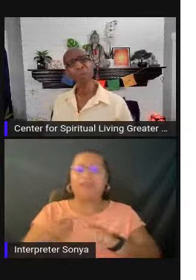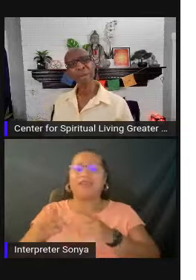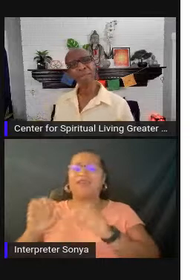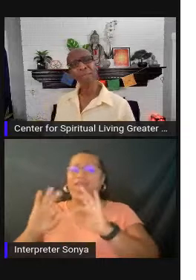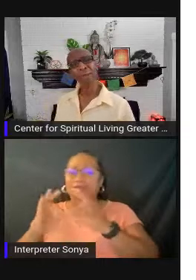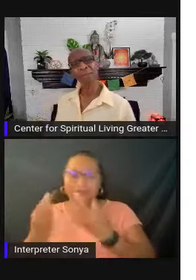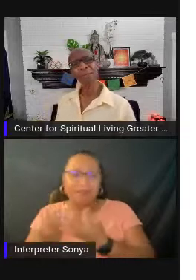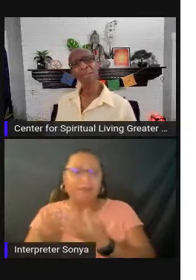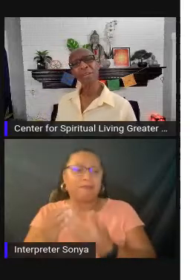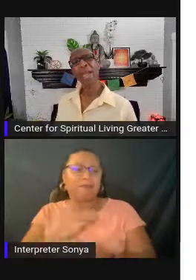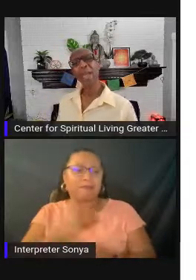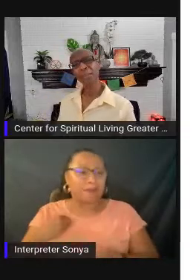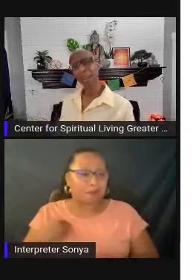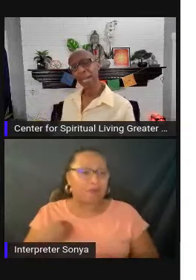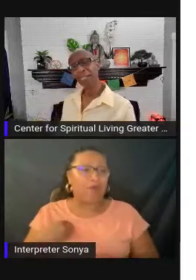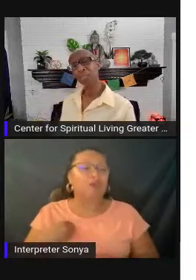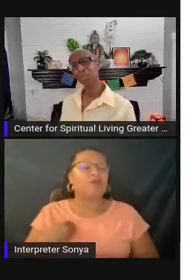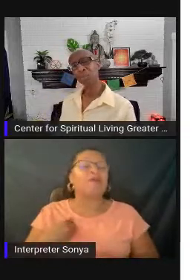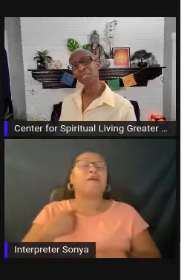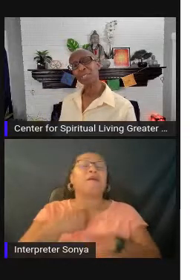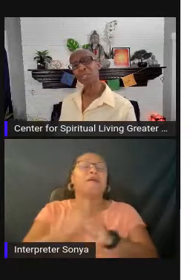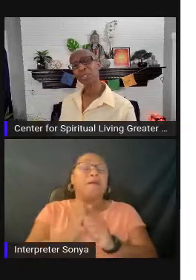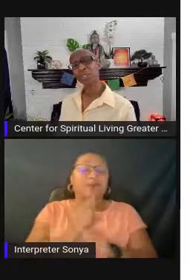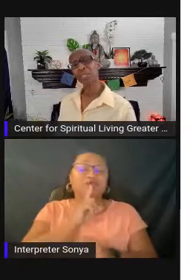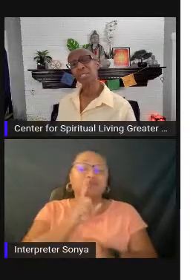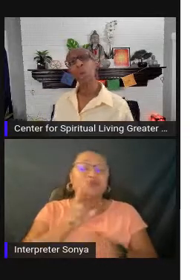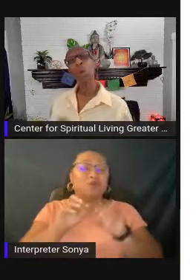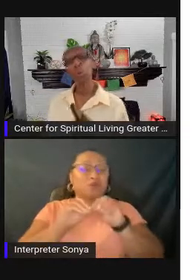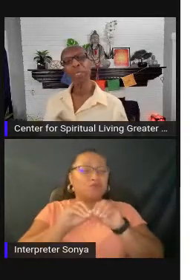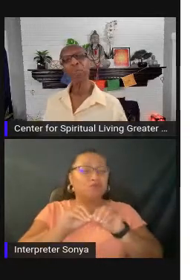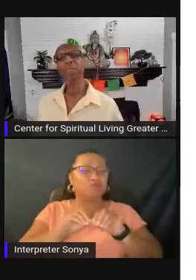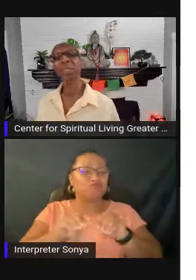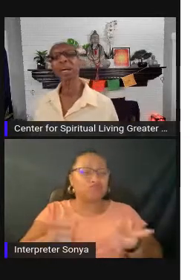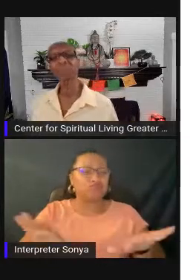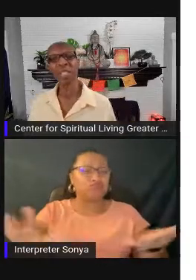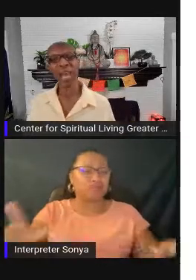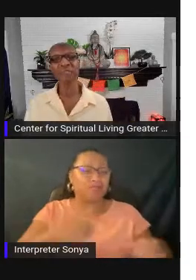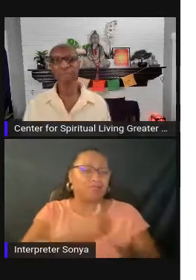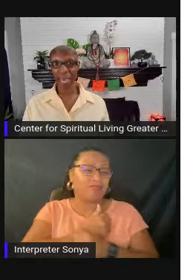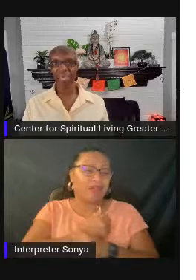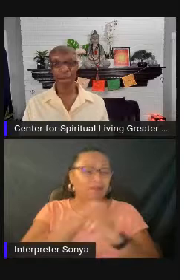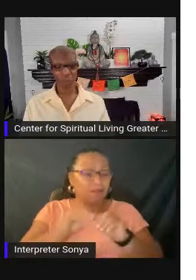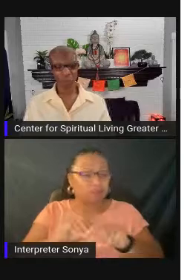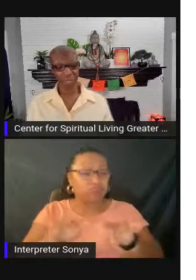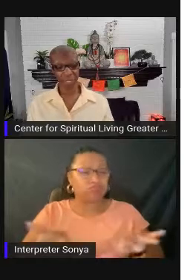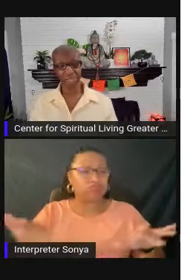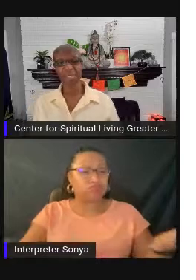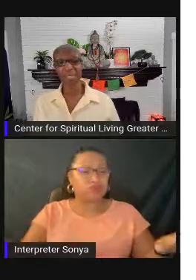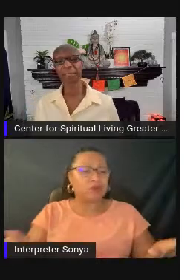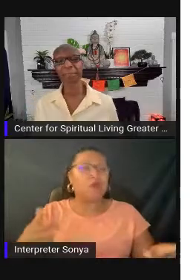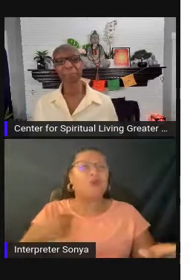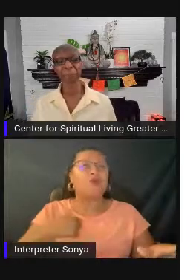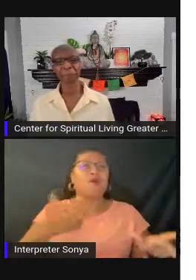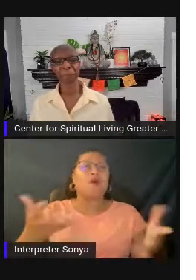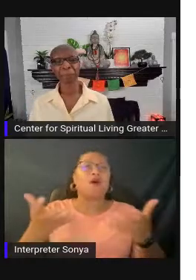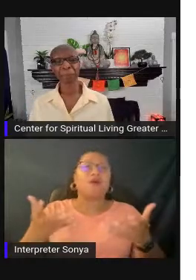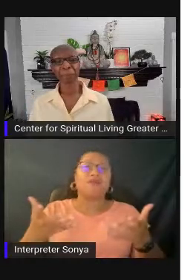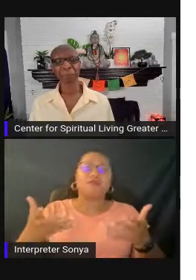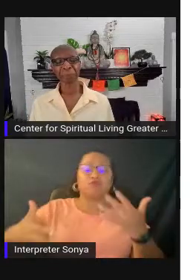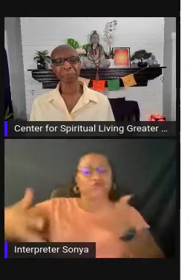you spread the love and invite someone to service. We would love to have them hang out with us.